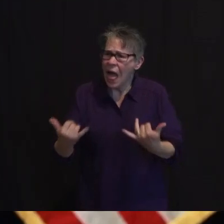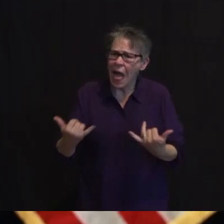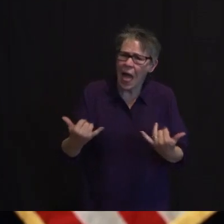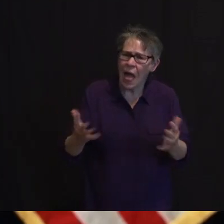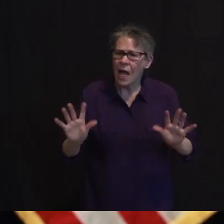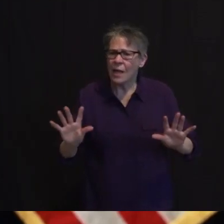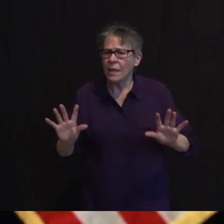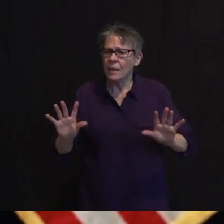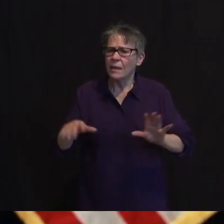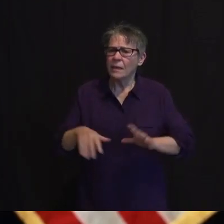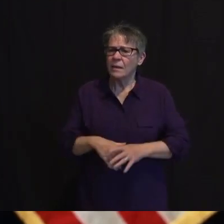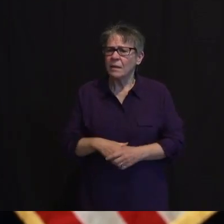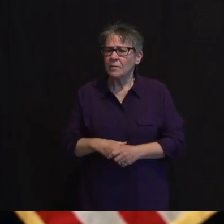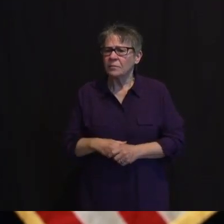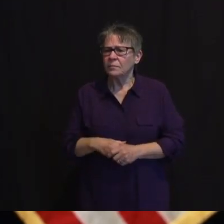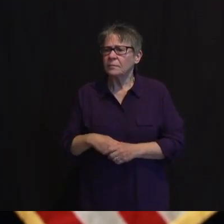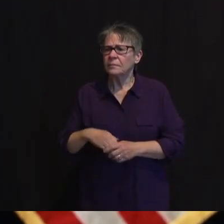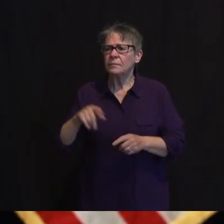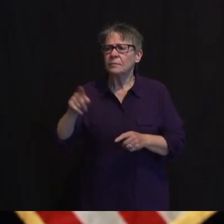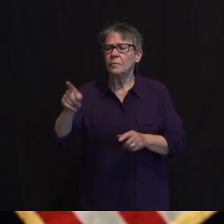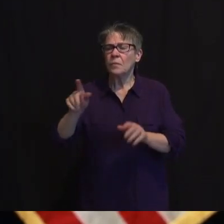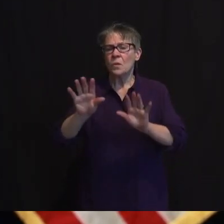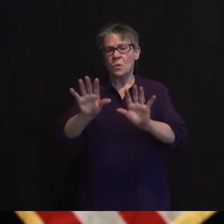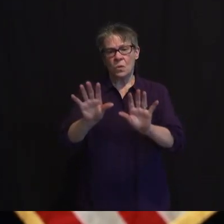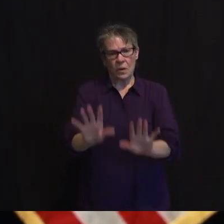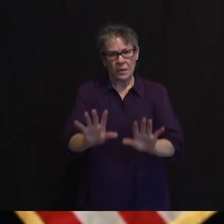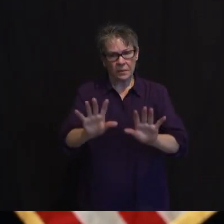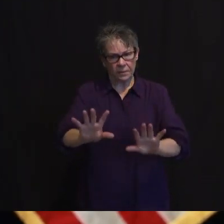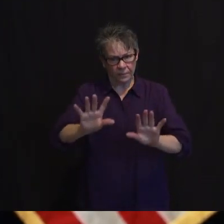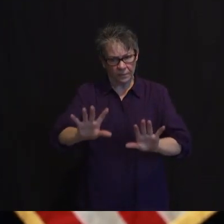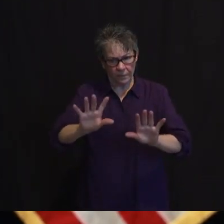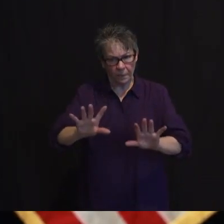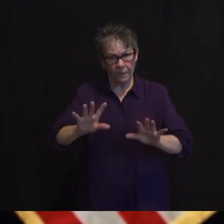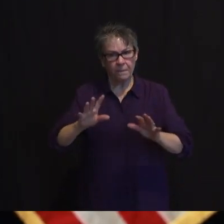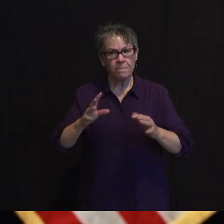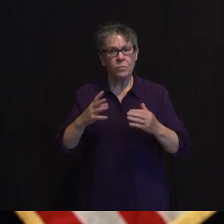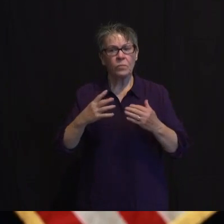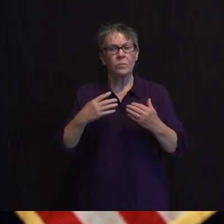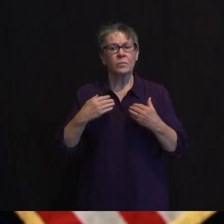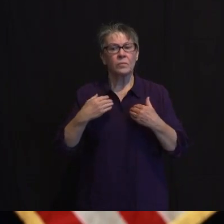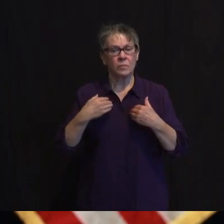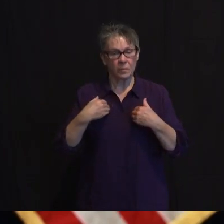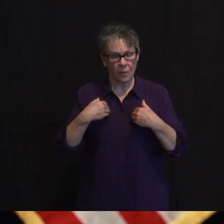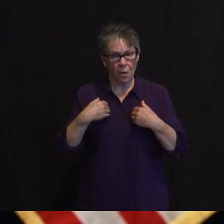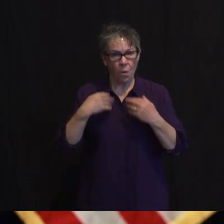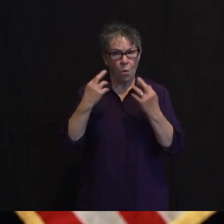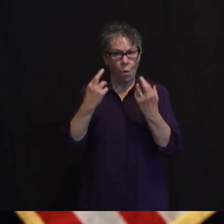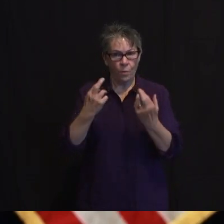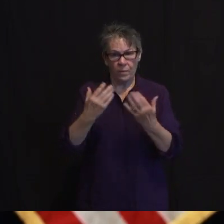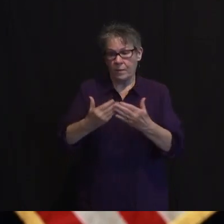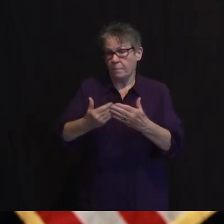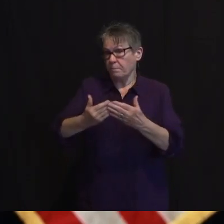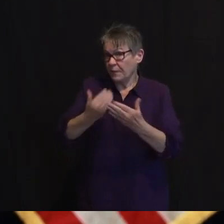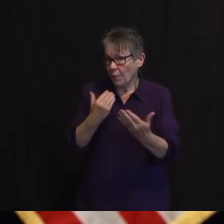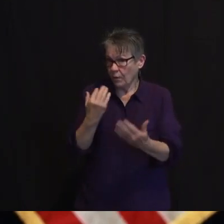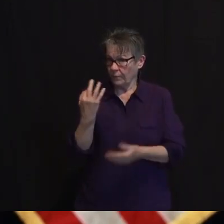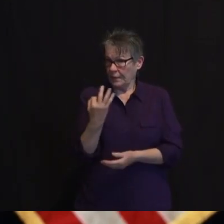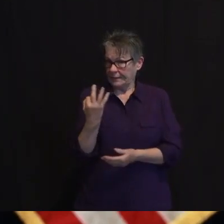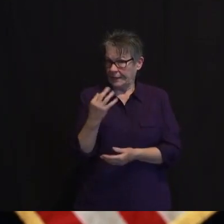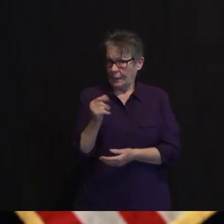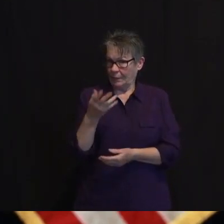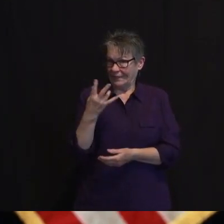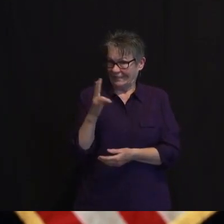I would hope we'll do something ahead of that. So bear with us, and that's related to schools. I mentioned I was on